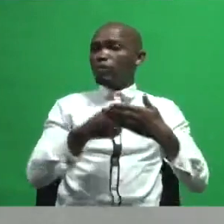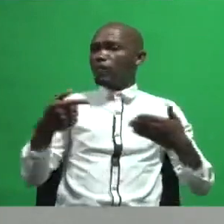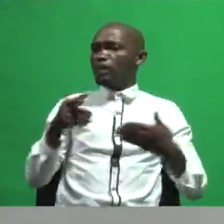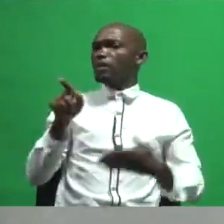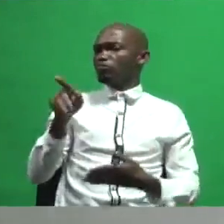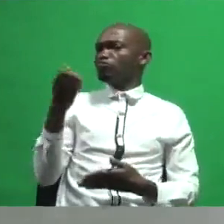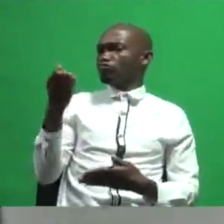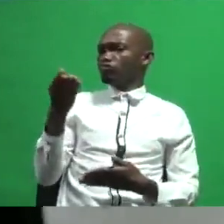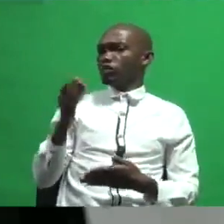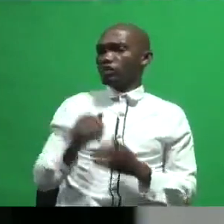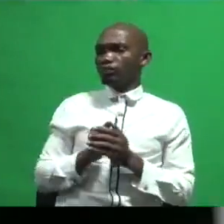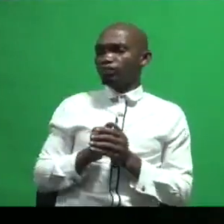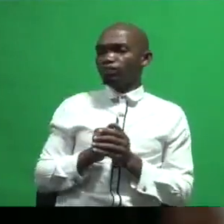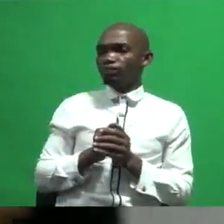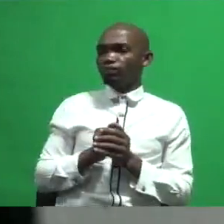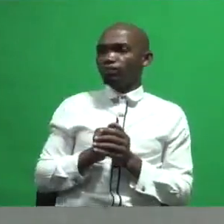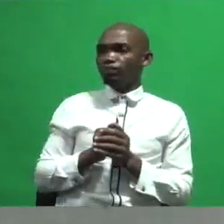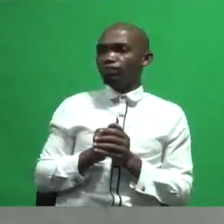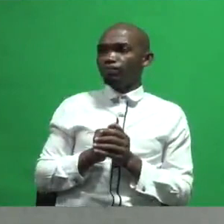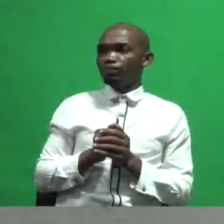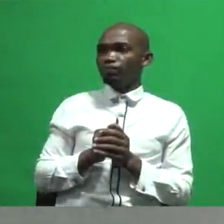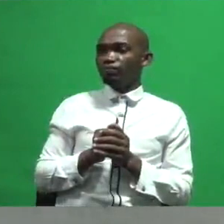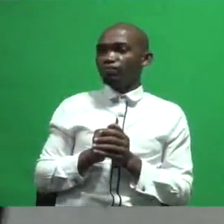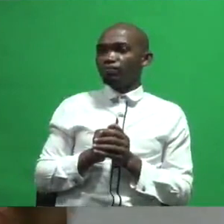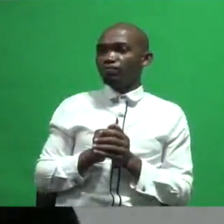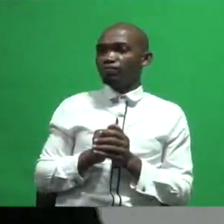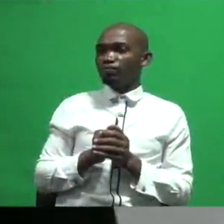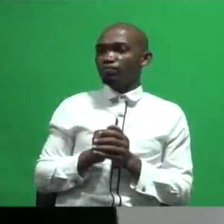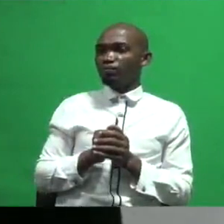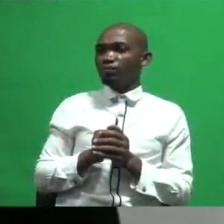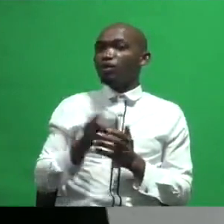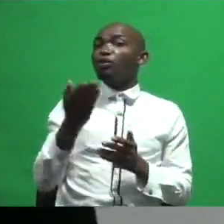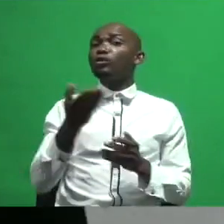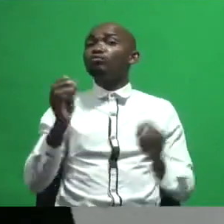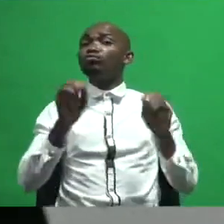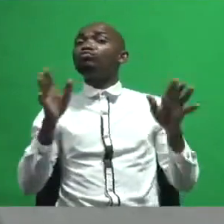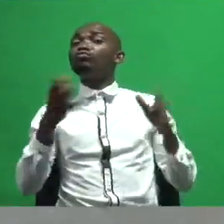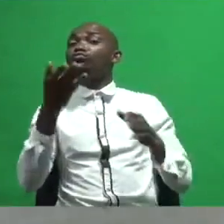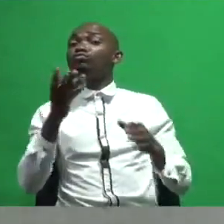What is the name for this? Who is ready? Who is ready?